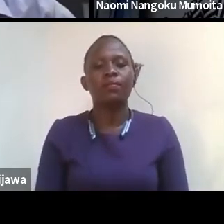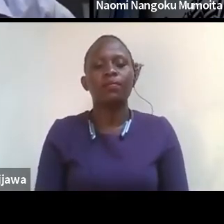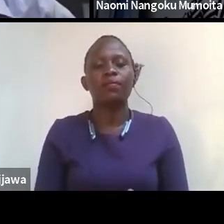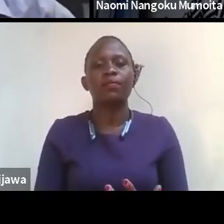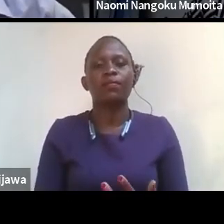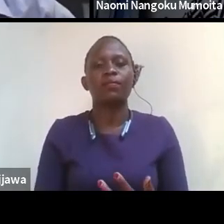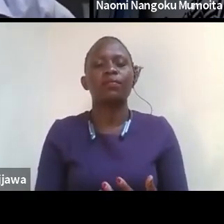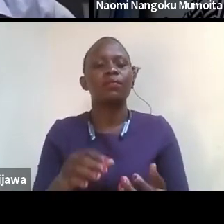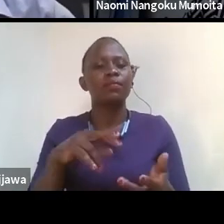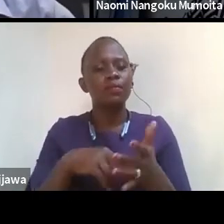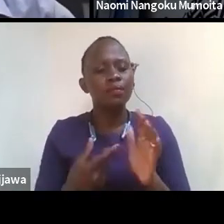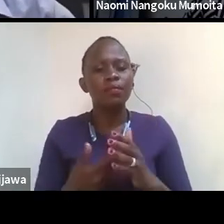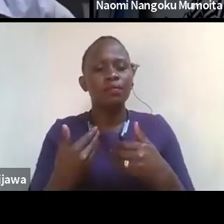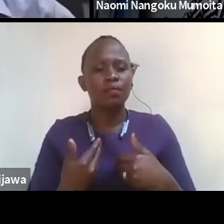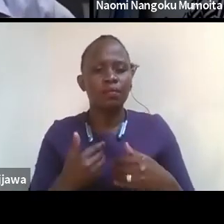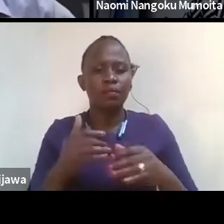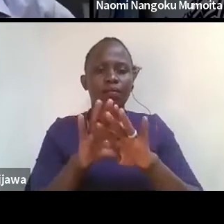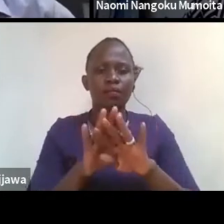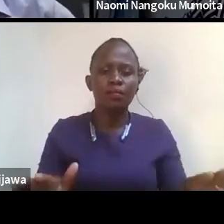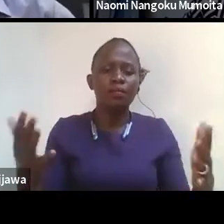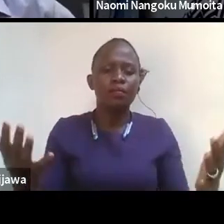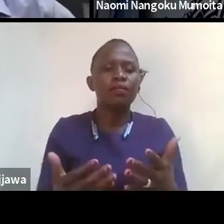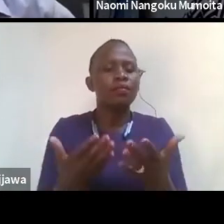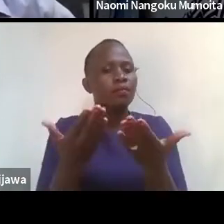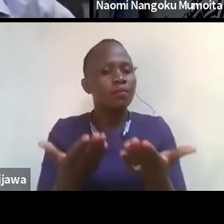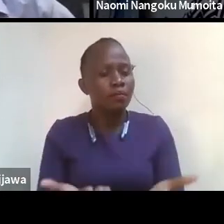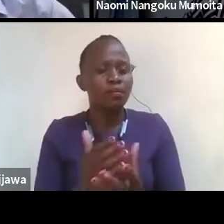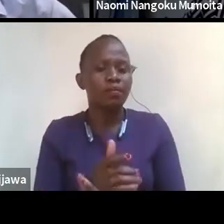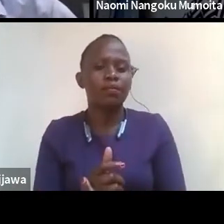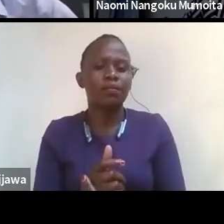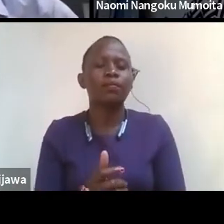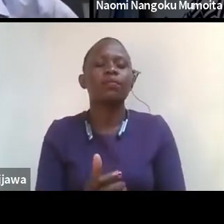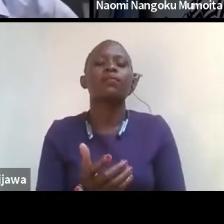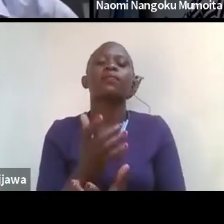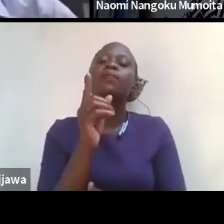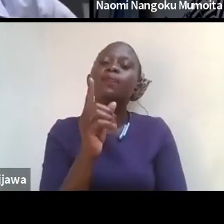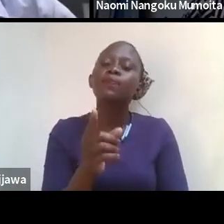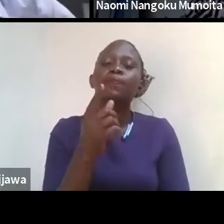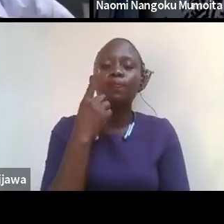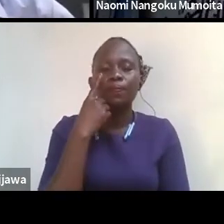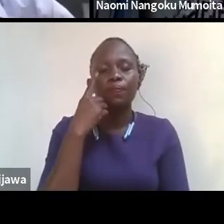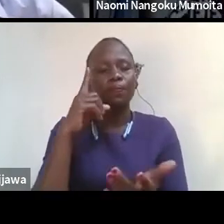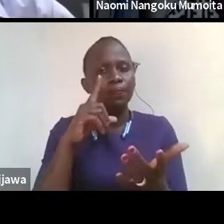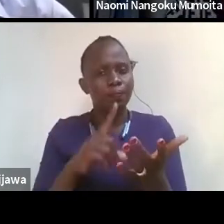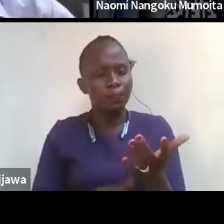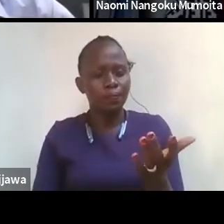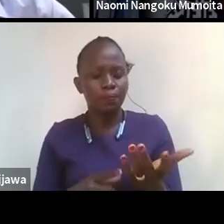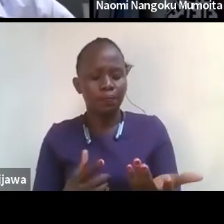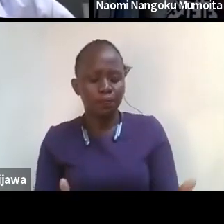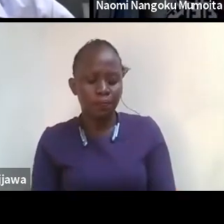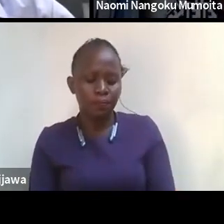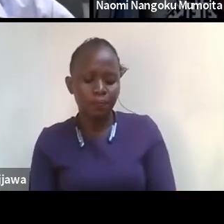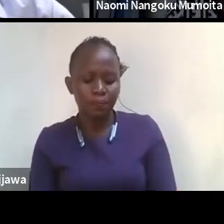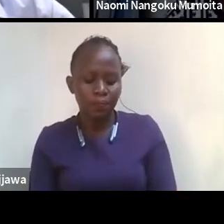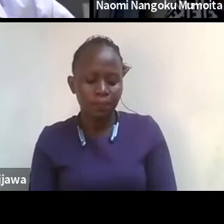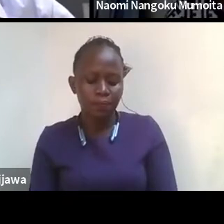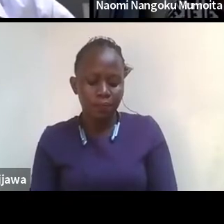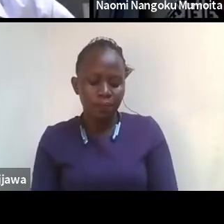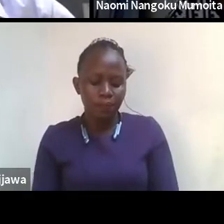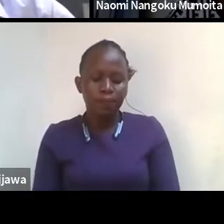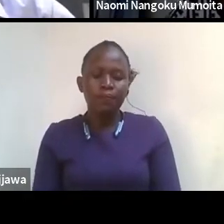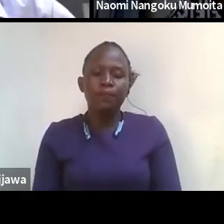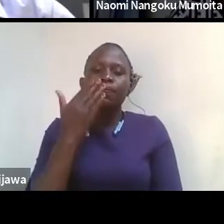the land where these minerals are. What are you seeing in terms of the latest trends around oil and